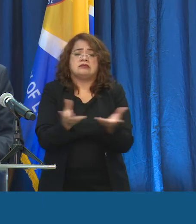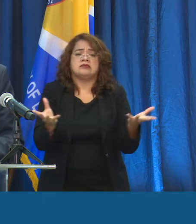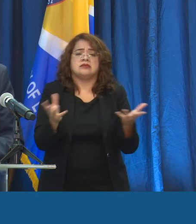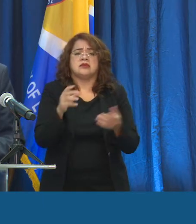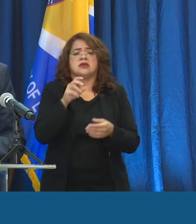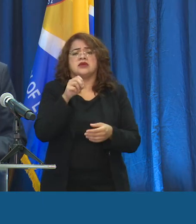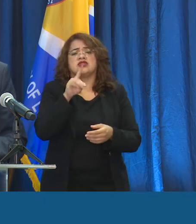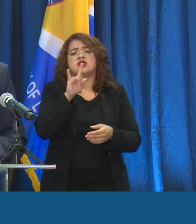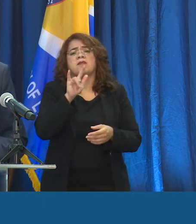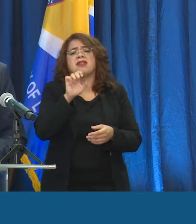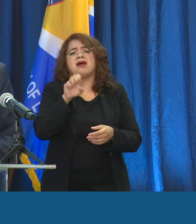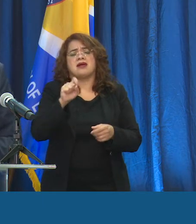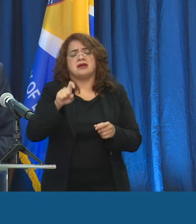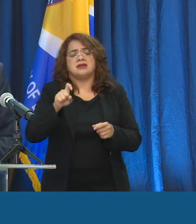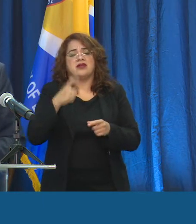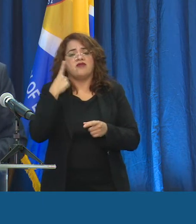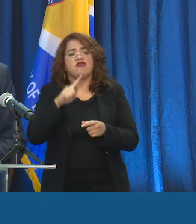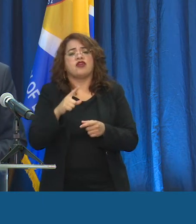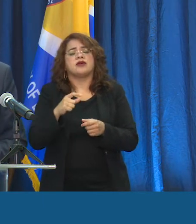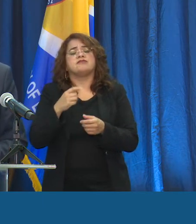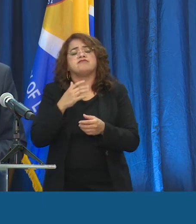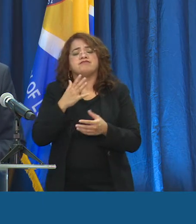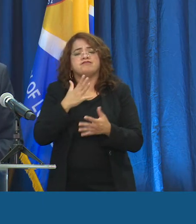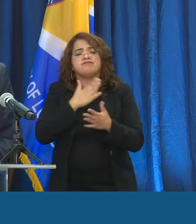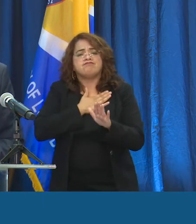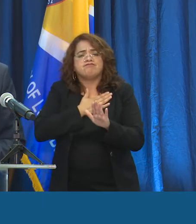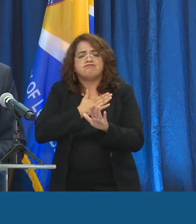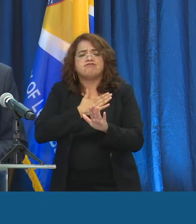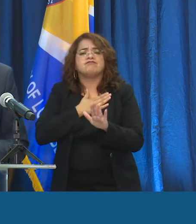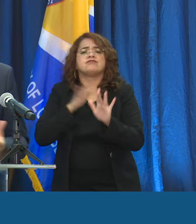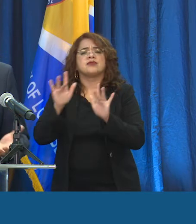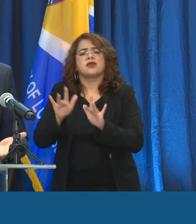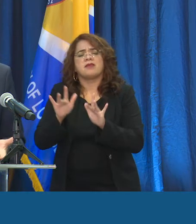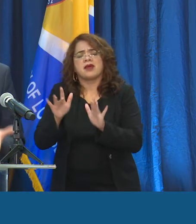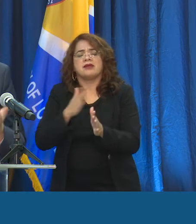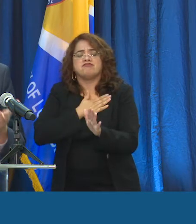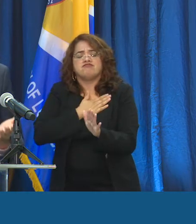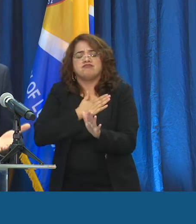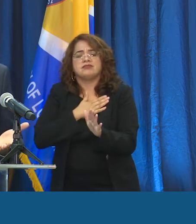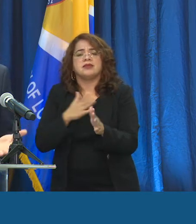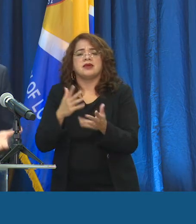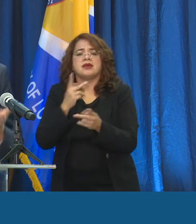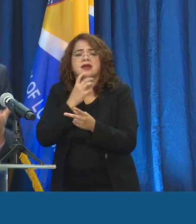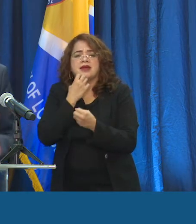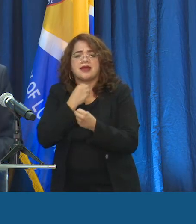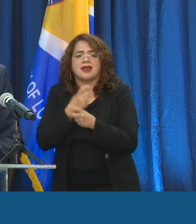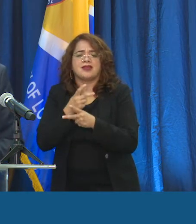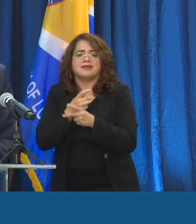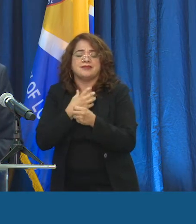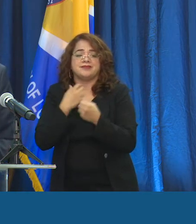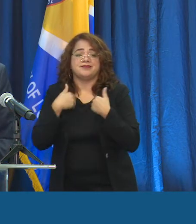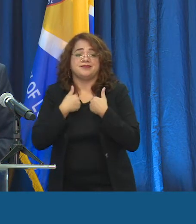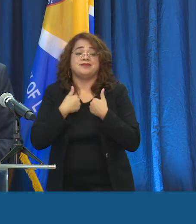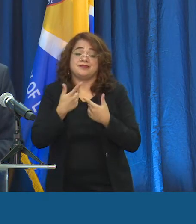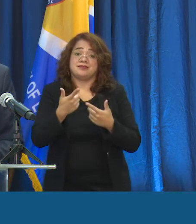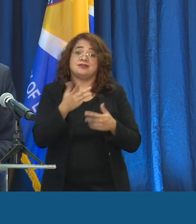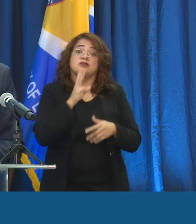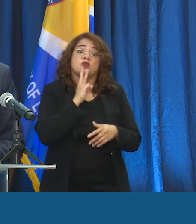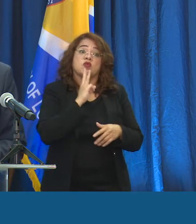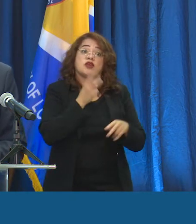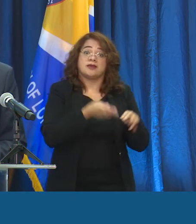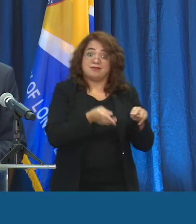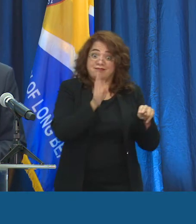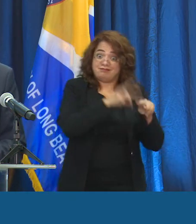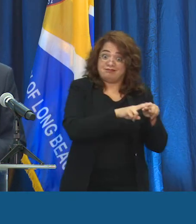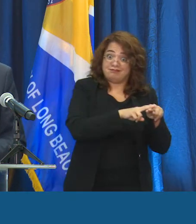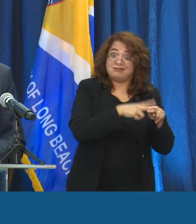approach. And we're also increasing our water and parks need. As all of us have seen an increase in the cost of water, so does the